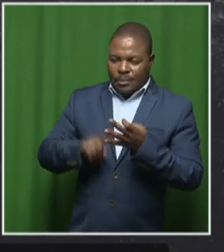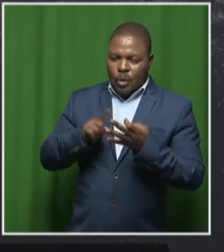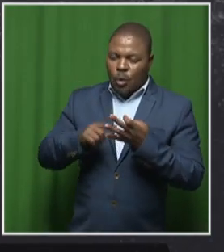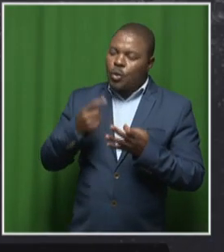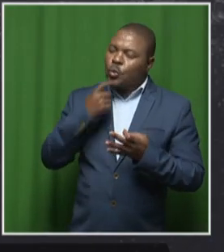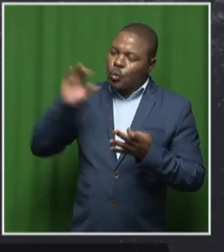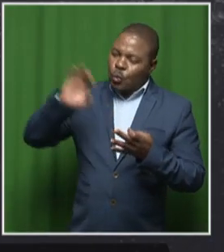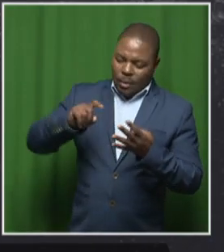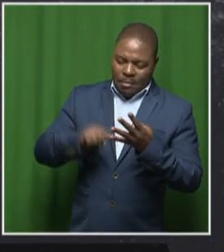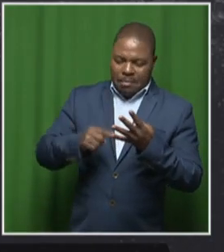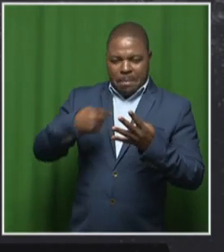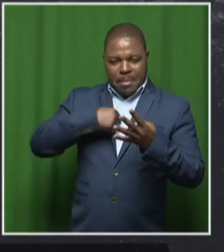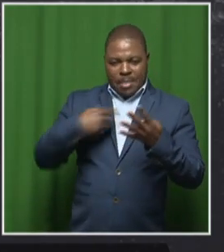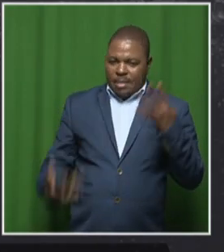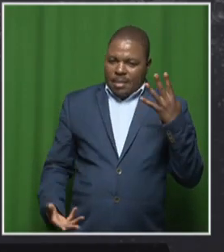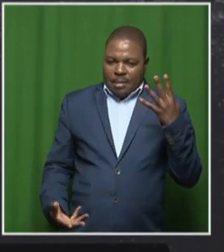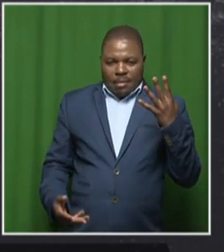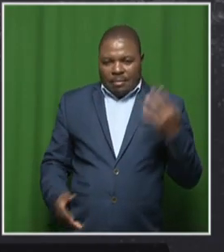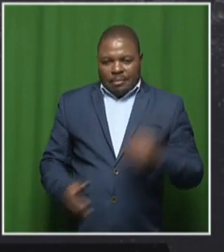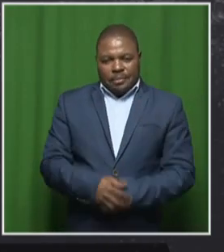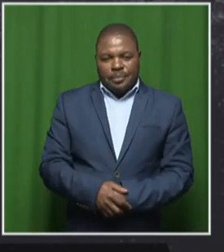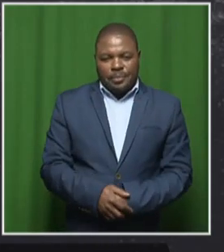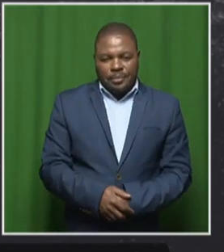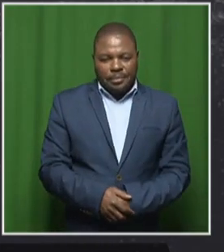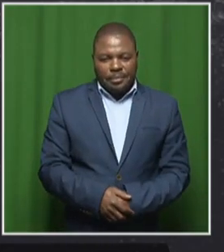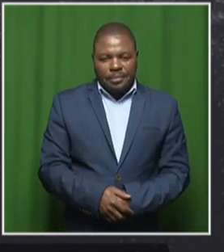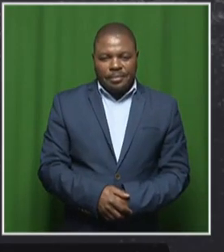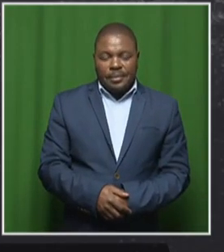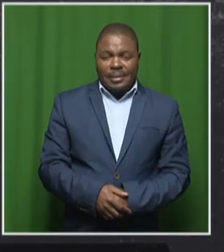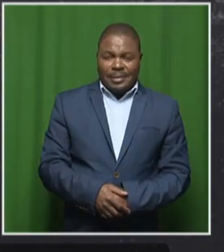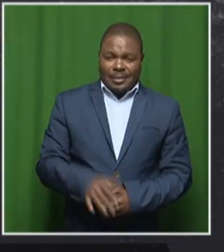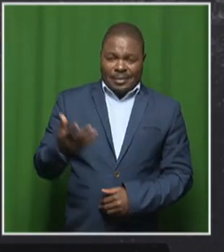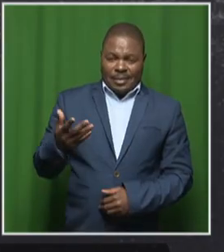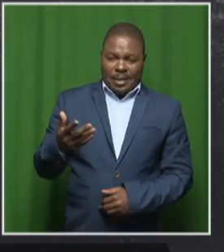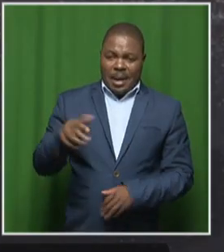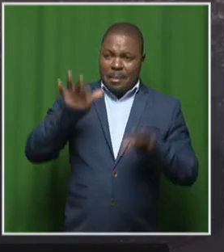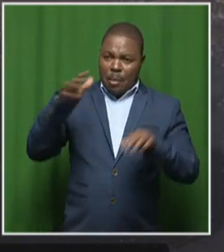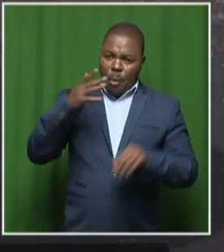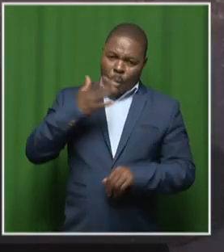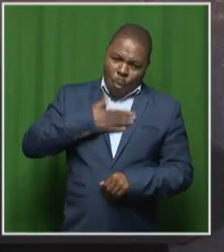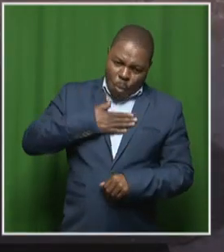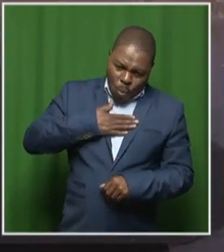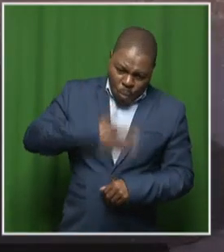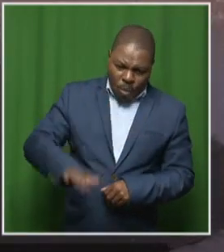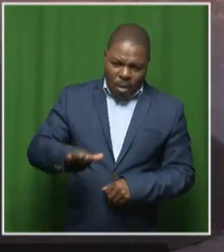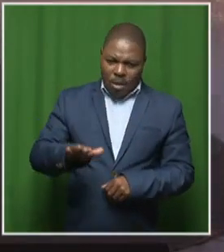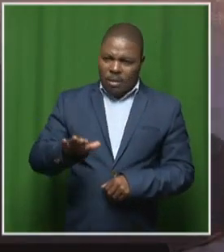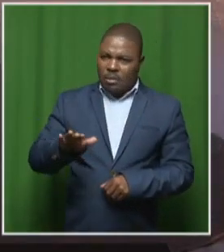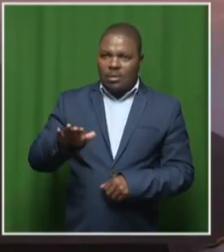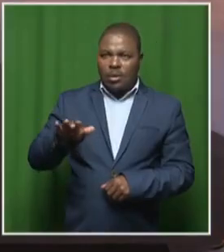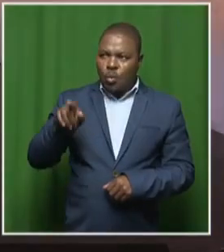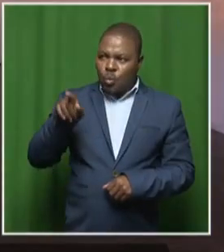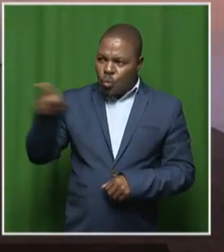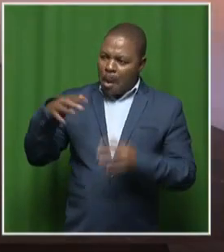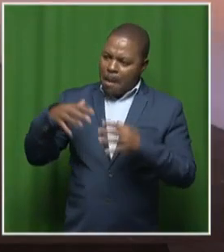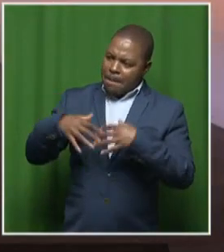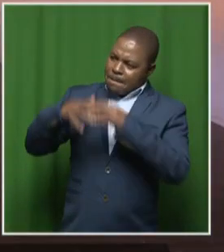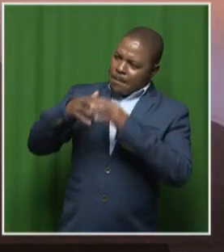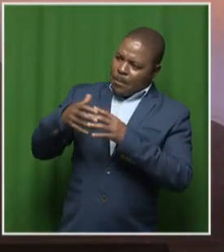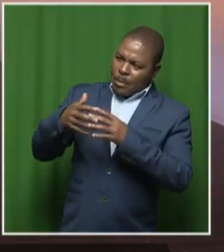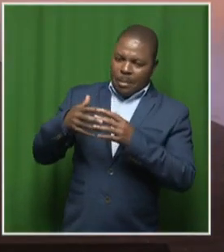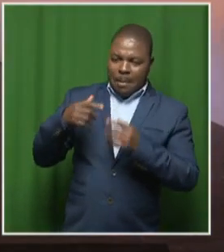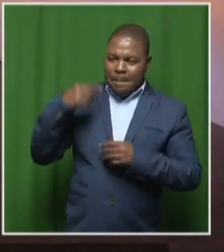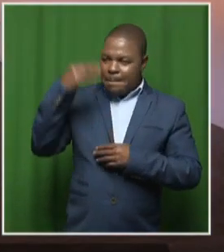Heaven. So how, like, if people want a picture, a portrait of them being created by